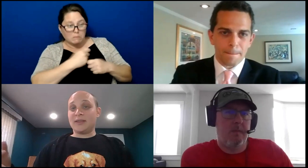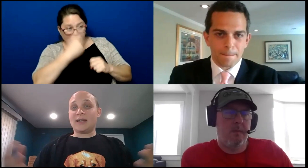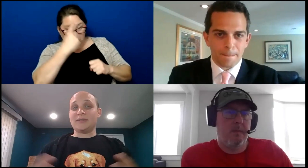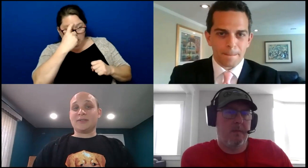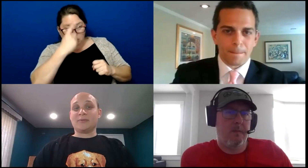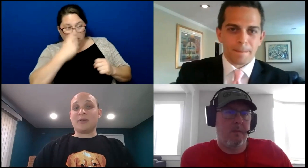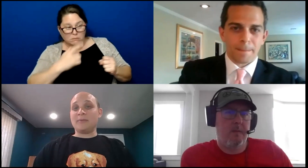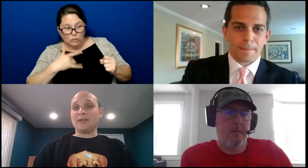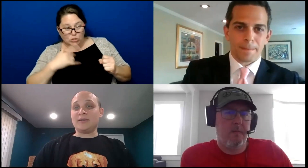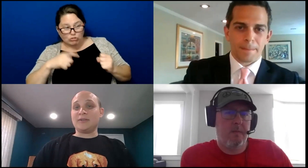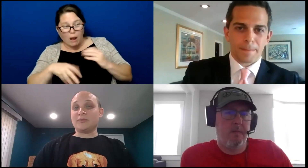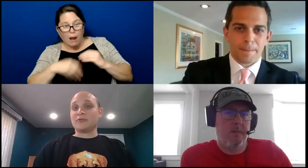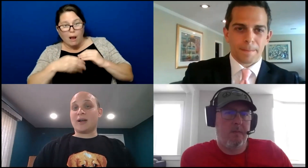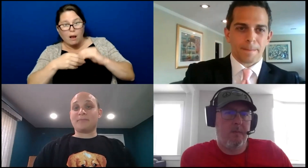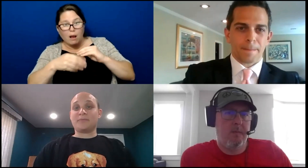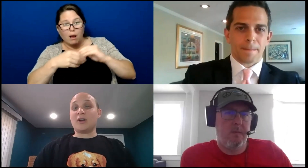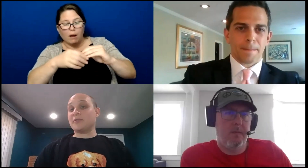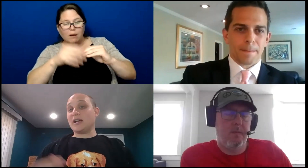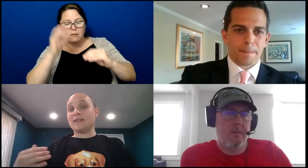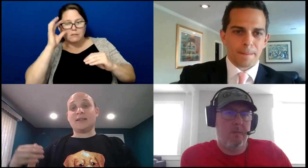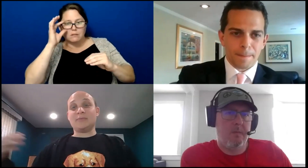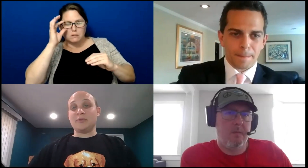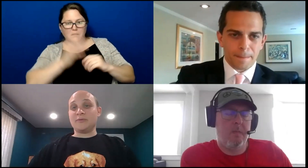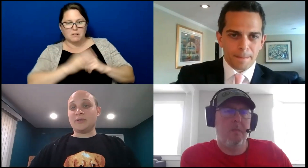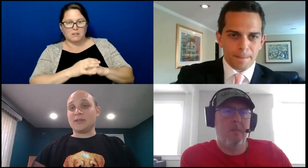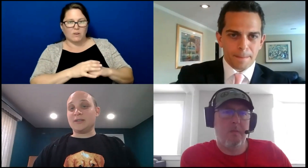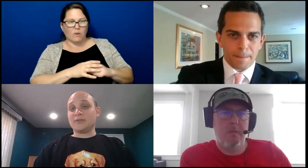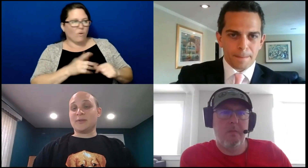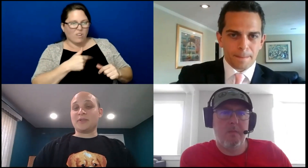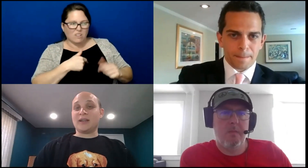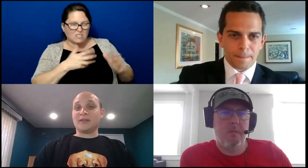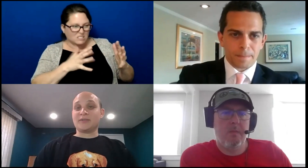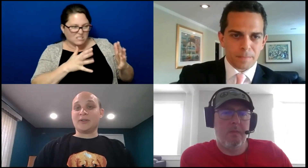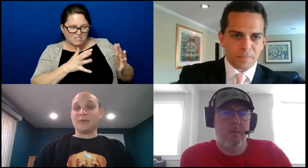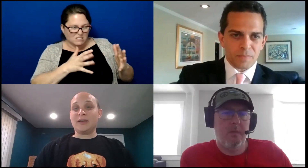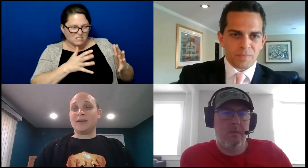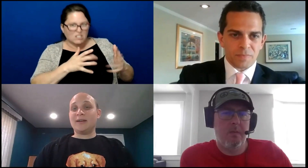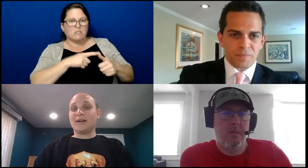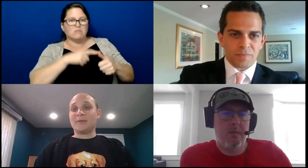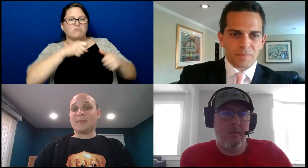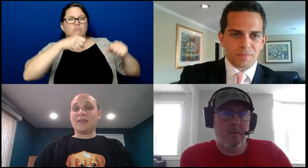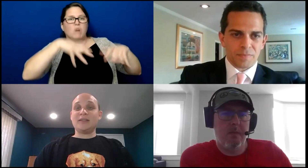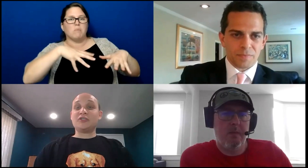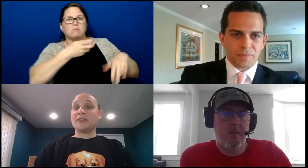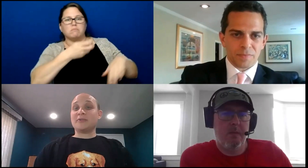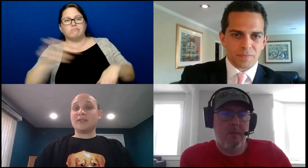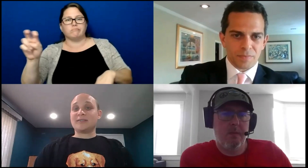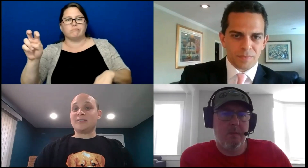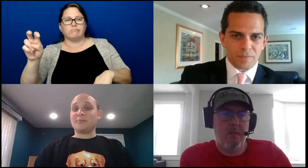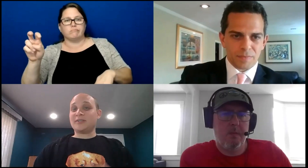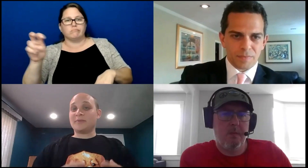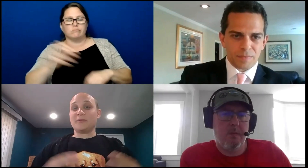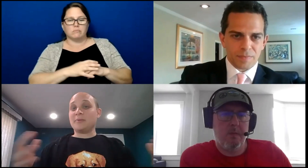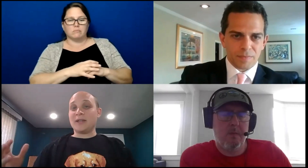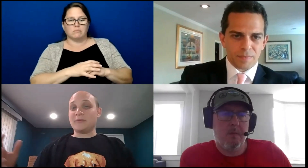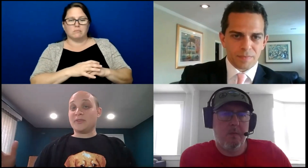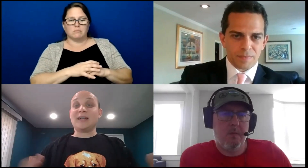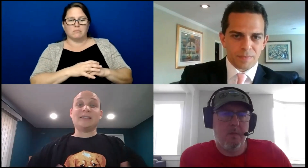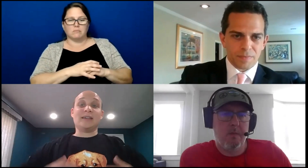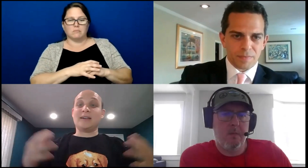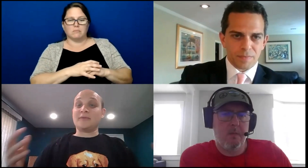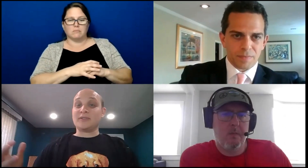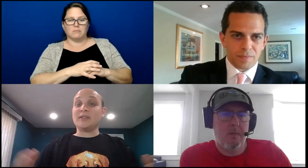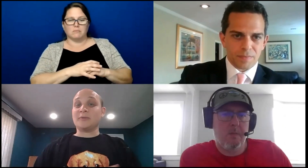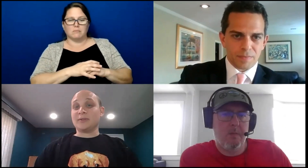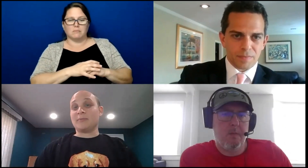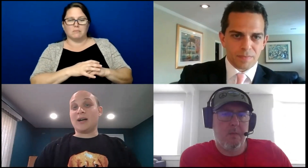expand on that, or maybe drop the idea and move and do something else. So I think generally it's going to be something we make with the